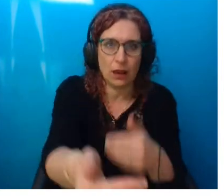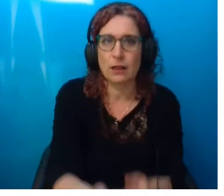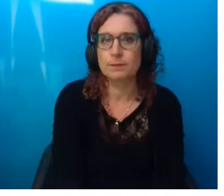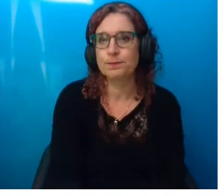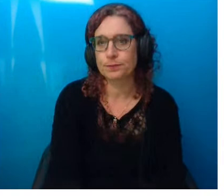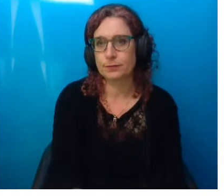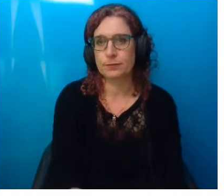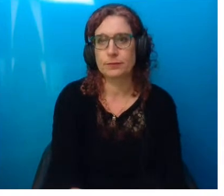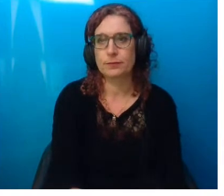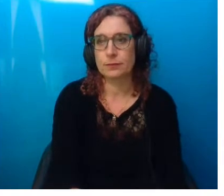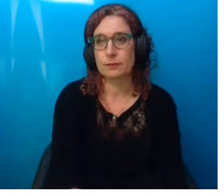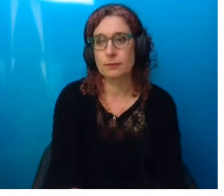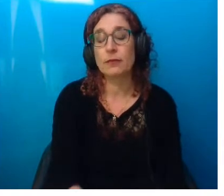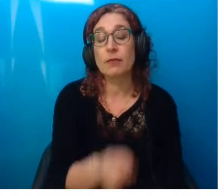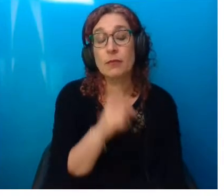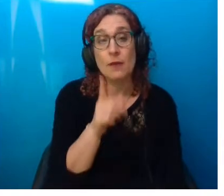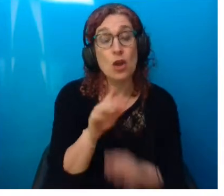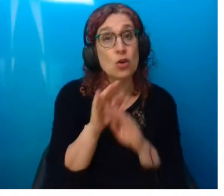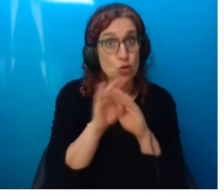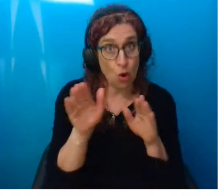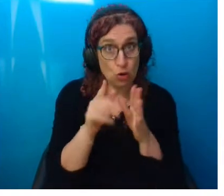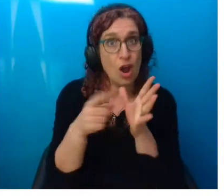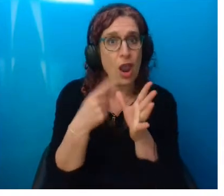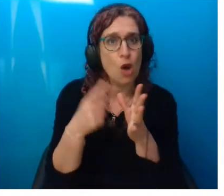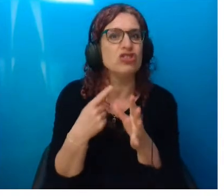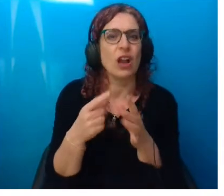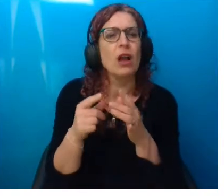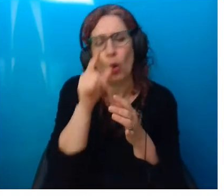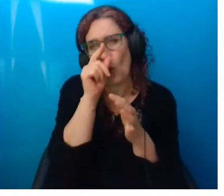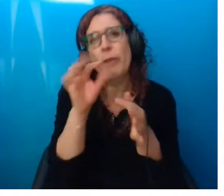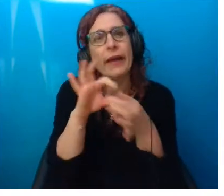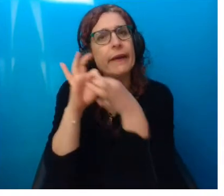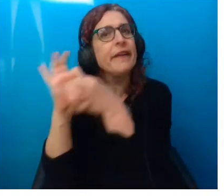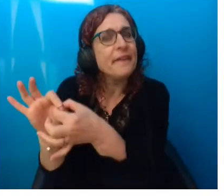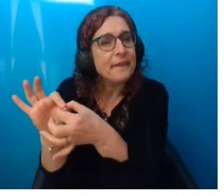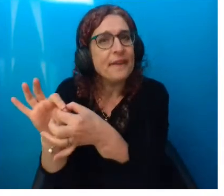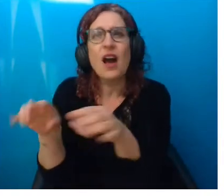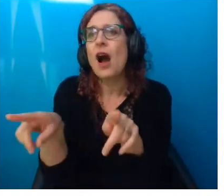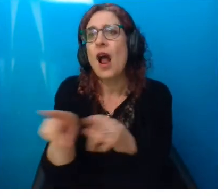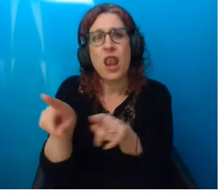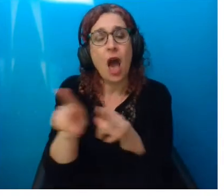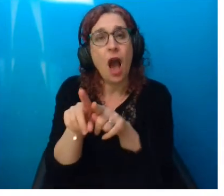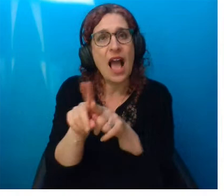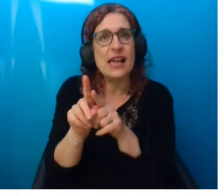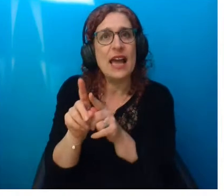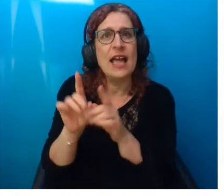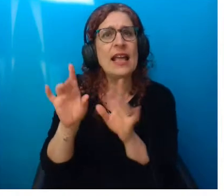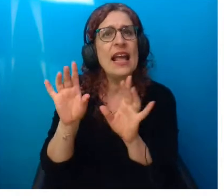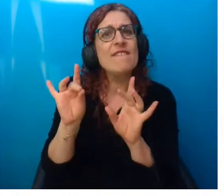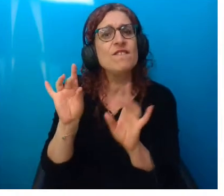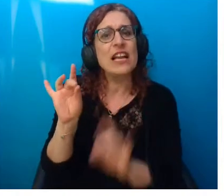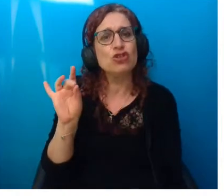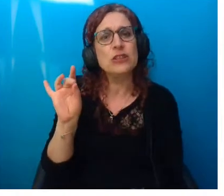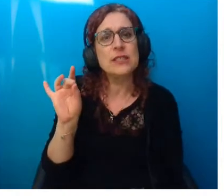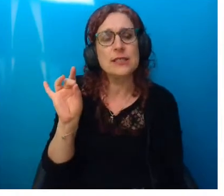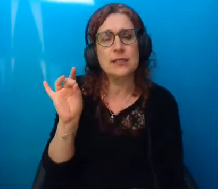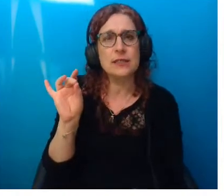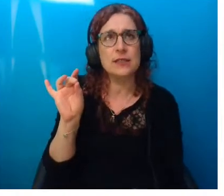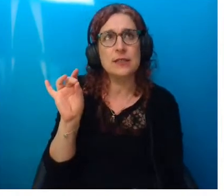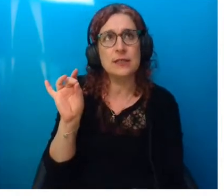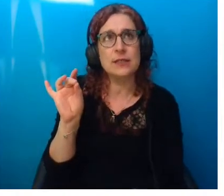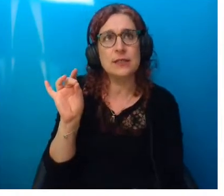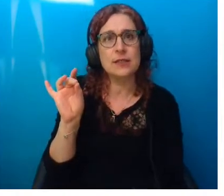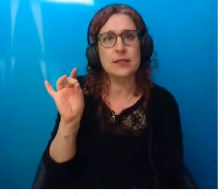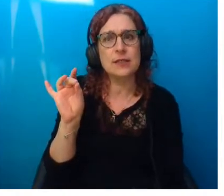rhinitis is caused by other things. The most common one is infectious